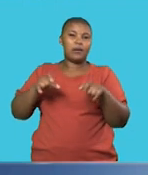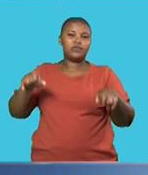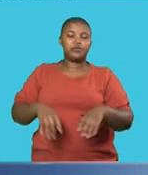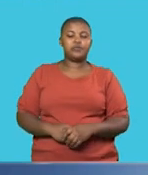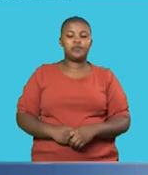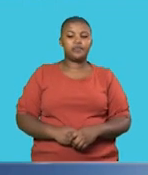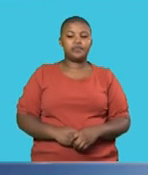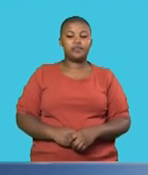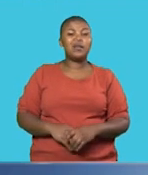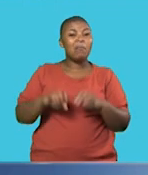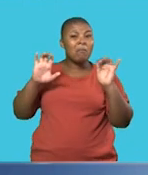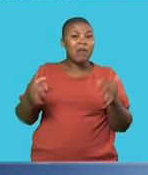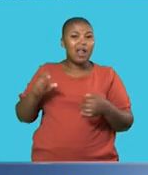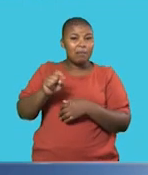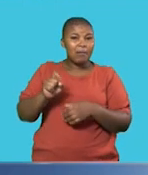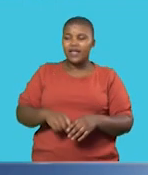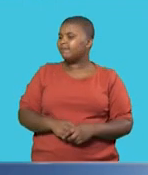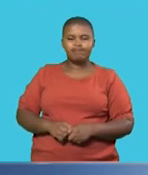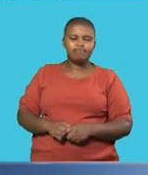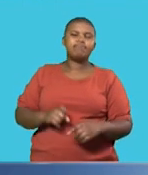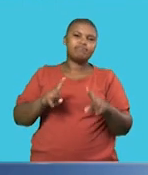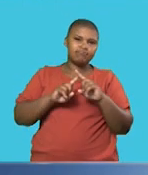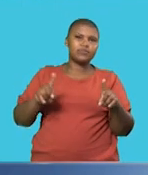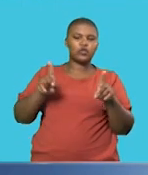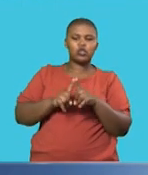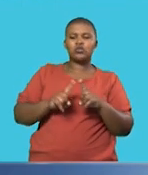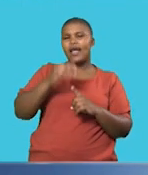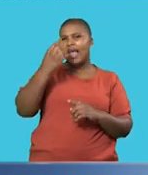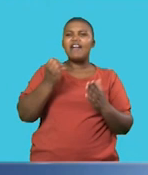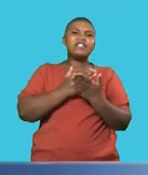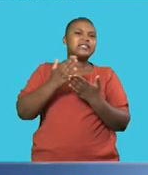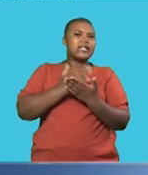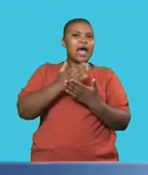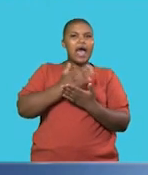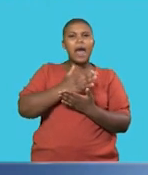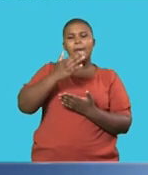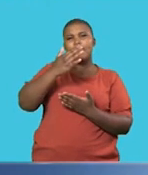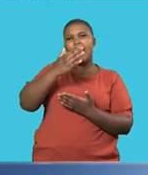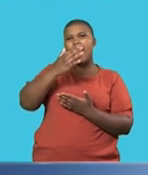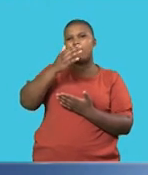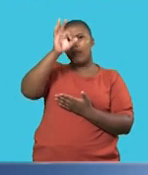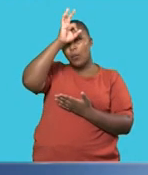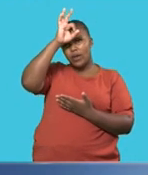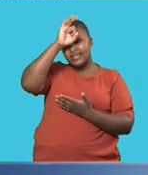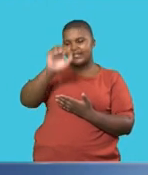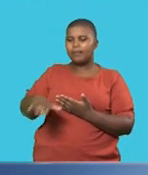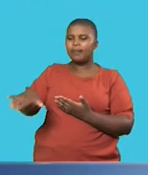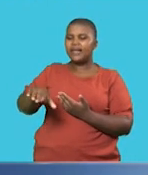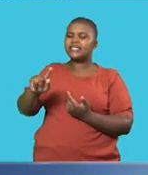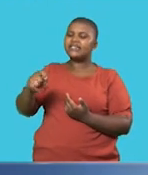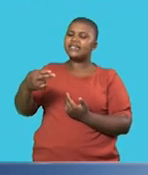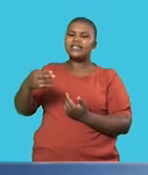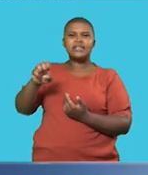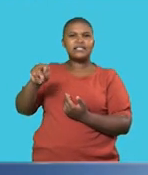not only that, but we also have some of the police stations like Botemba. It remains a concern for